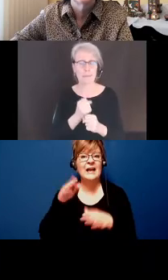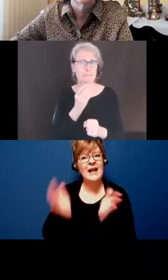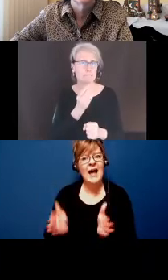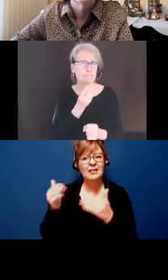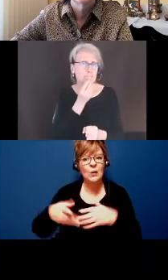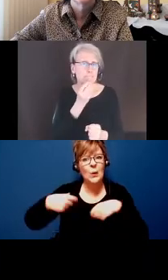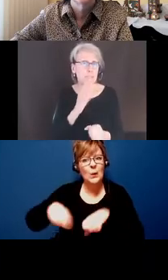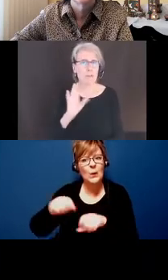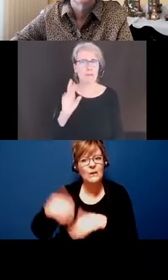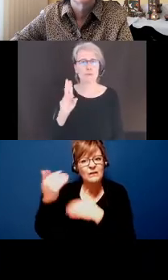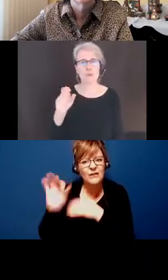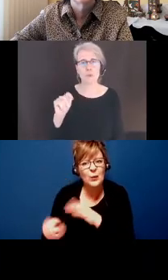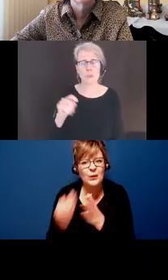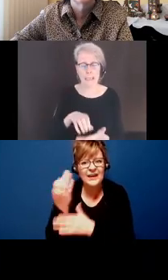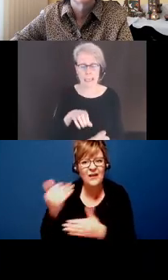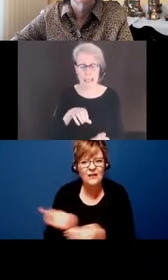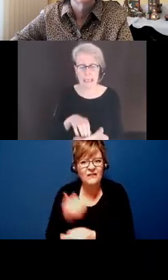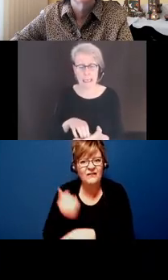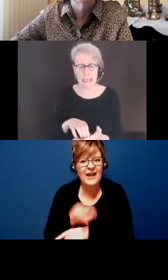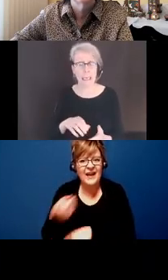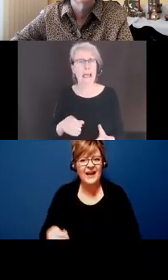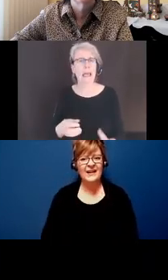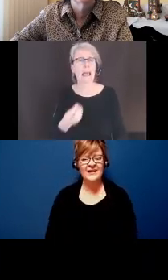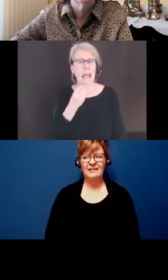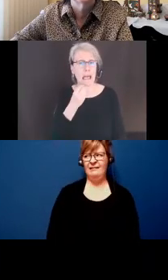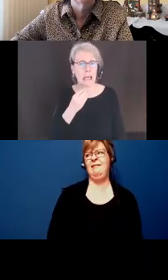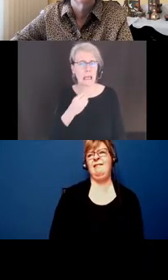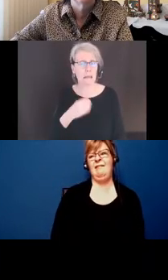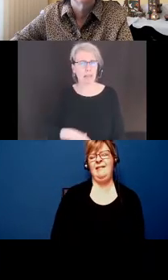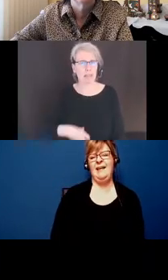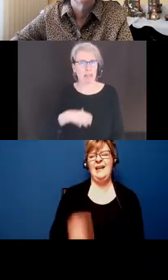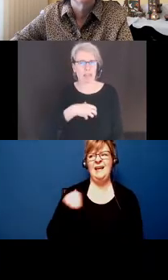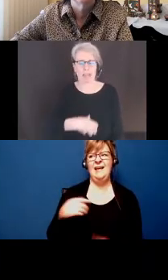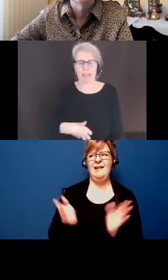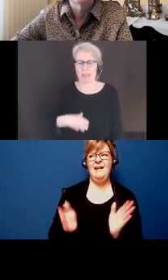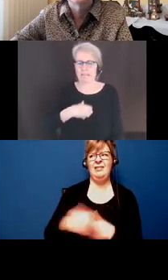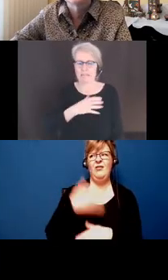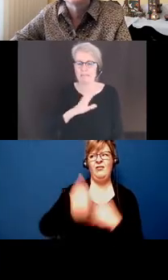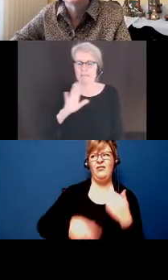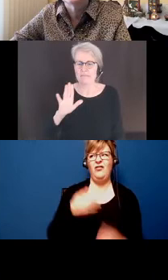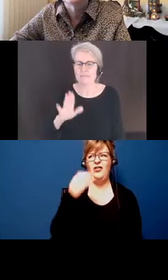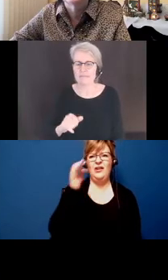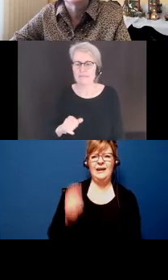and you can't wait till you get some. Back one day to me!